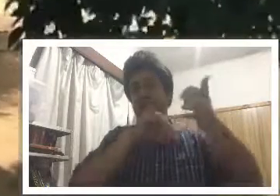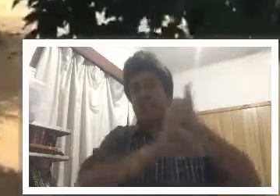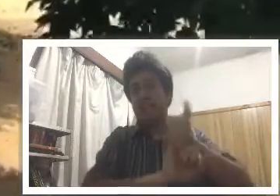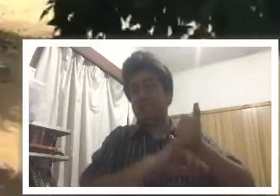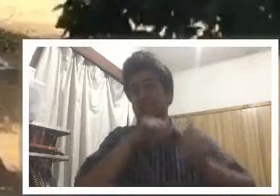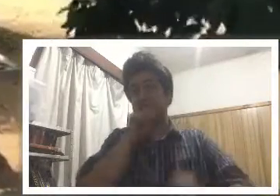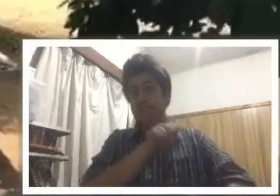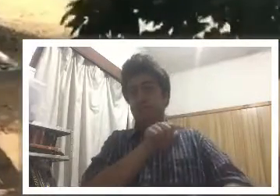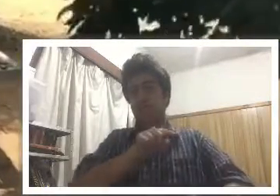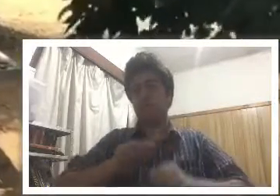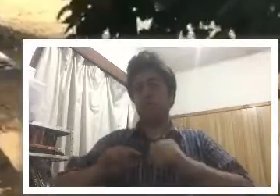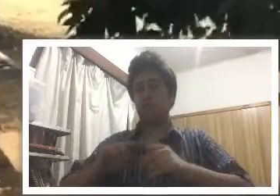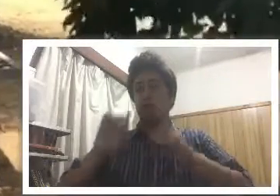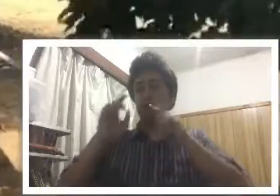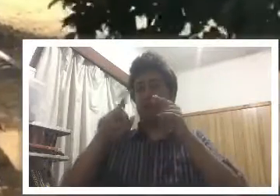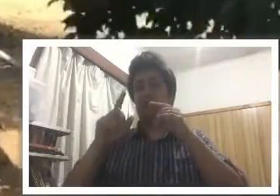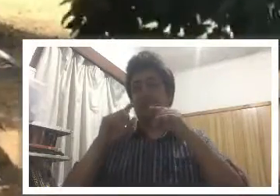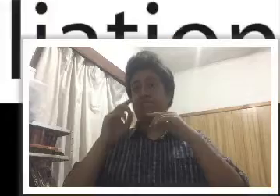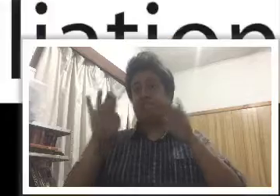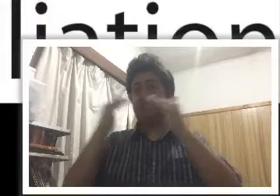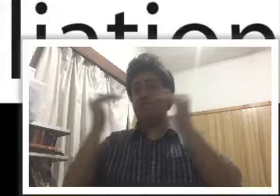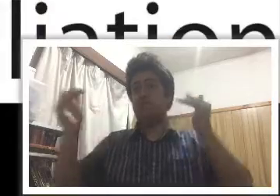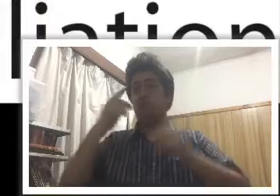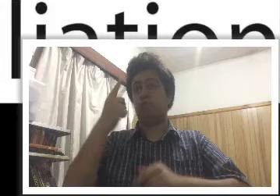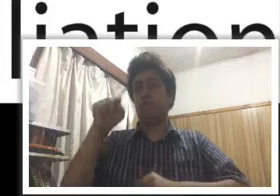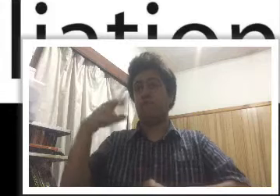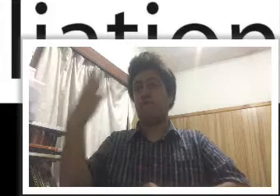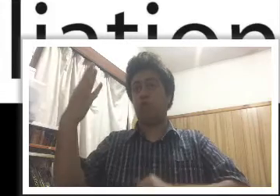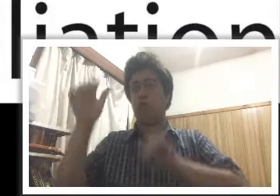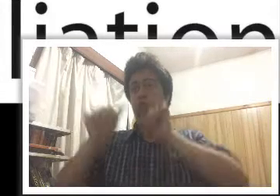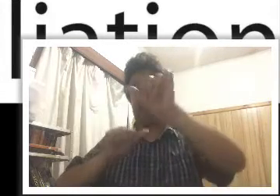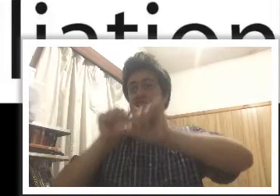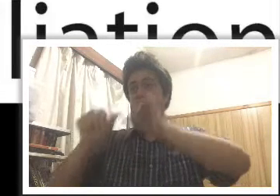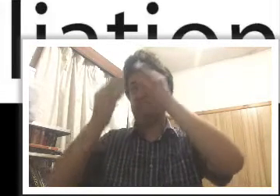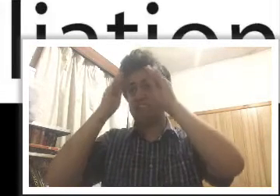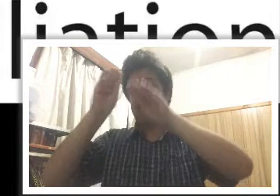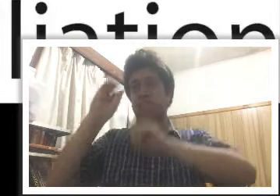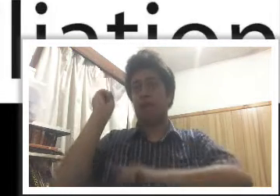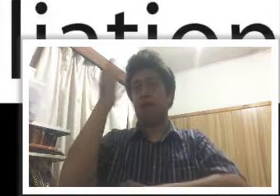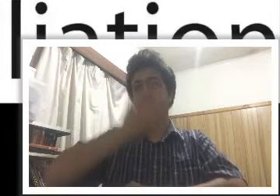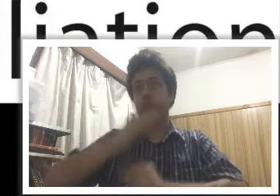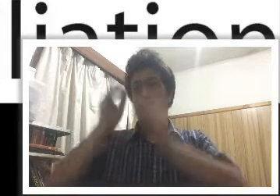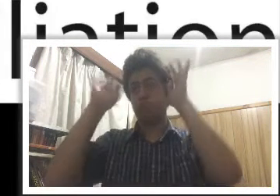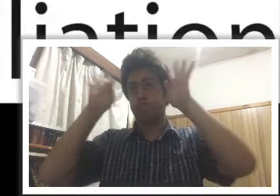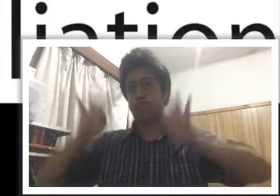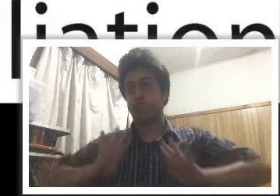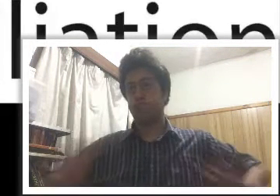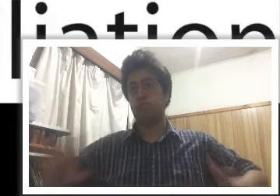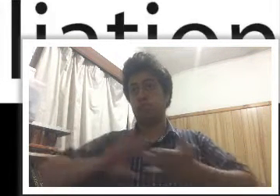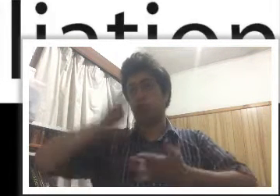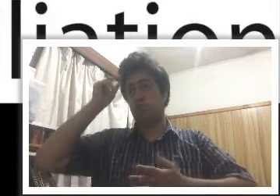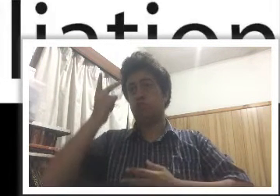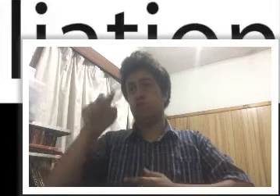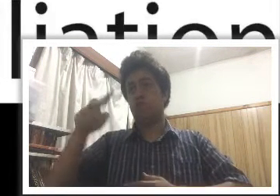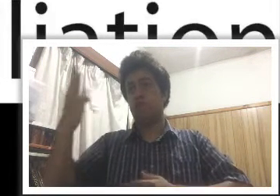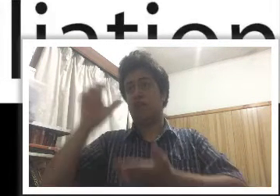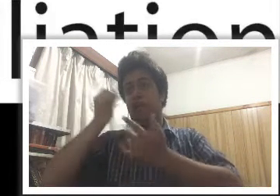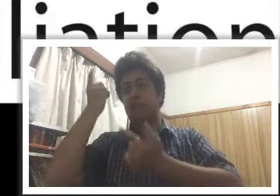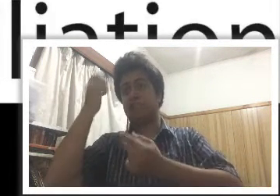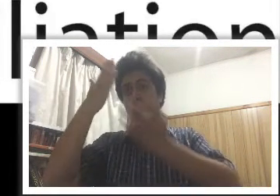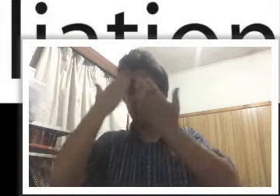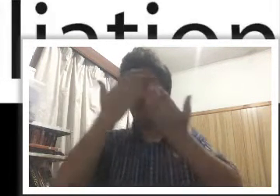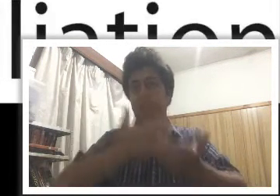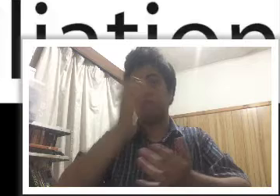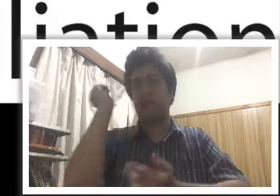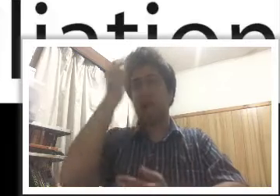histories and the cultures of Australia's First People. The 3 R's prototype, which stands for Respect, Relationships and